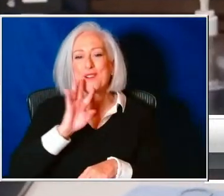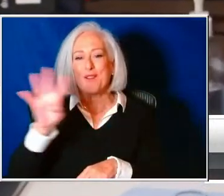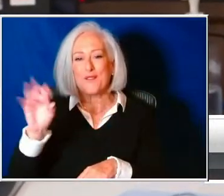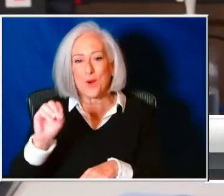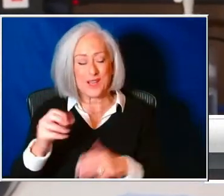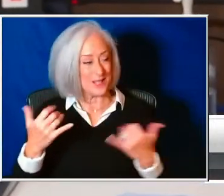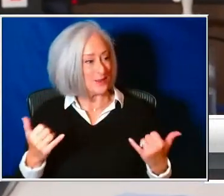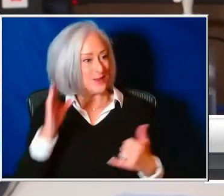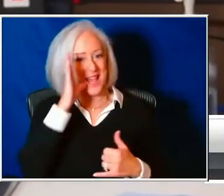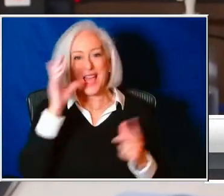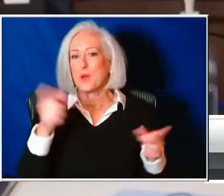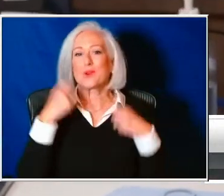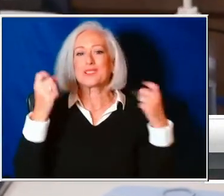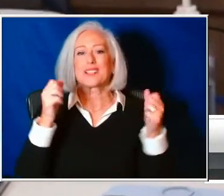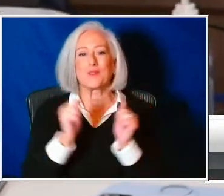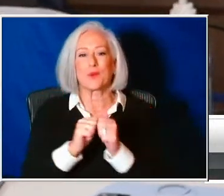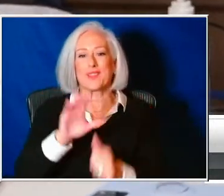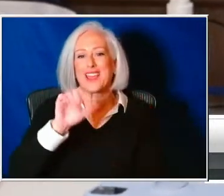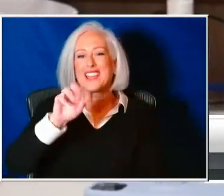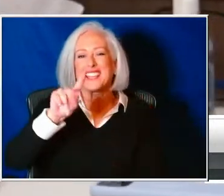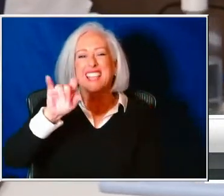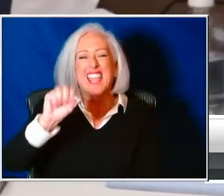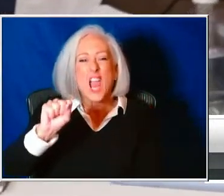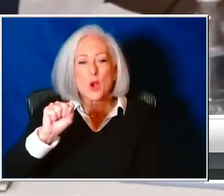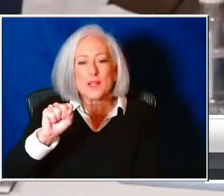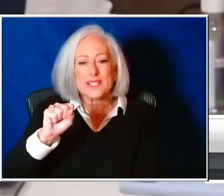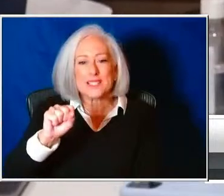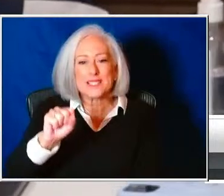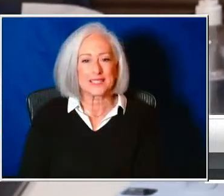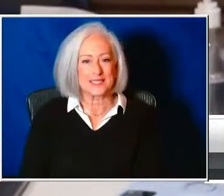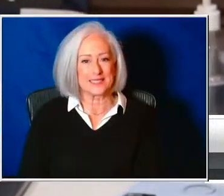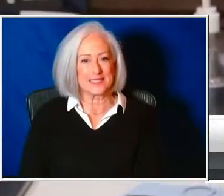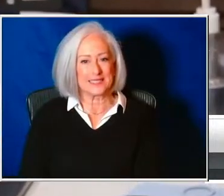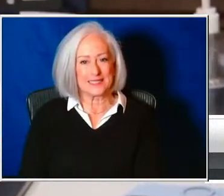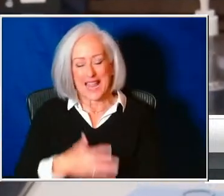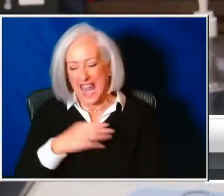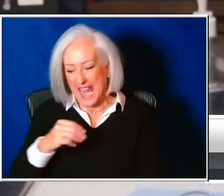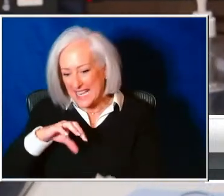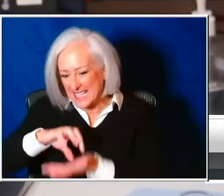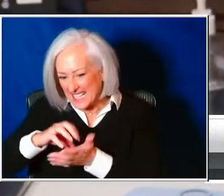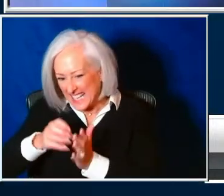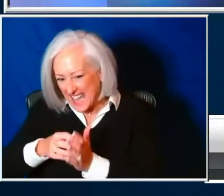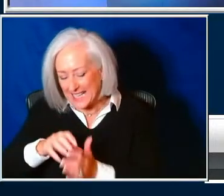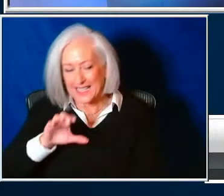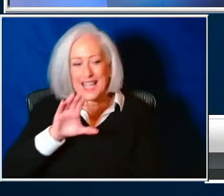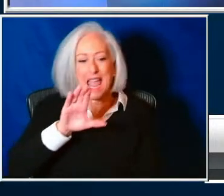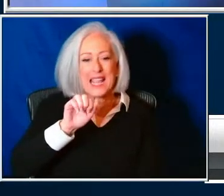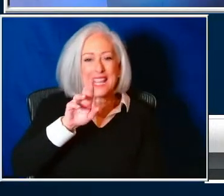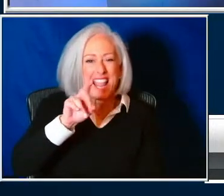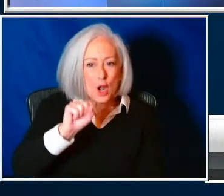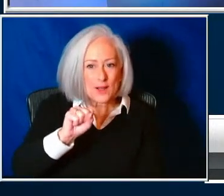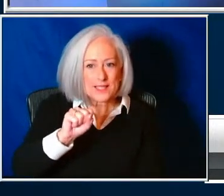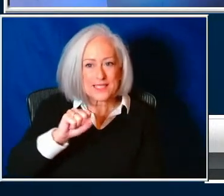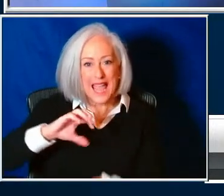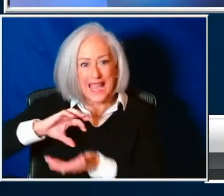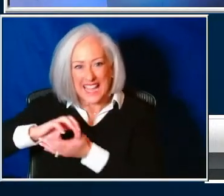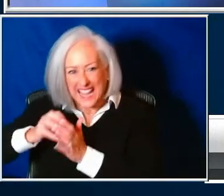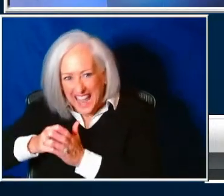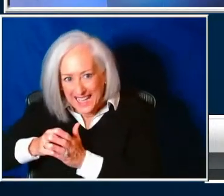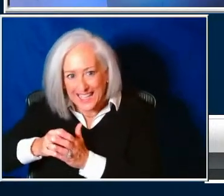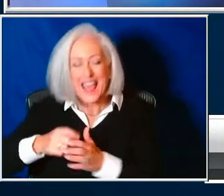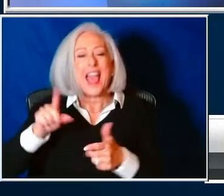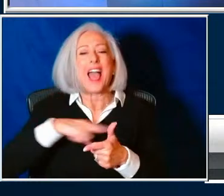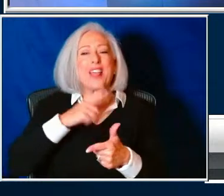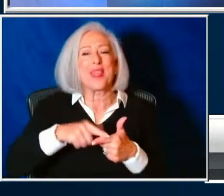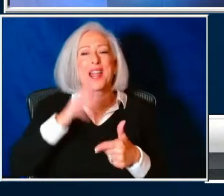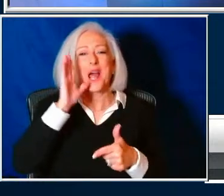with carrots. Carrots and another walk. But carrots. They will have carrots. And then a big long walk. Take a